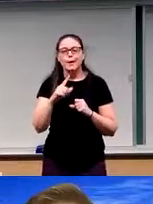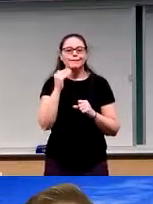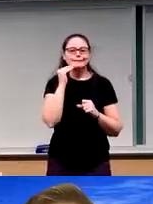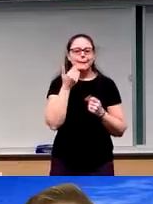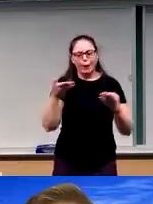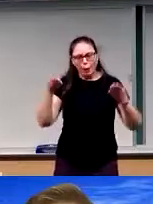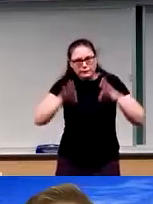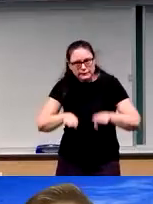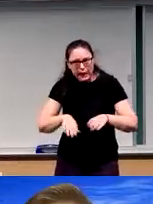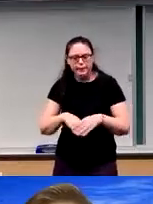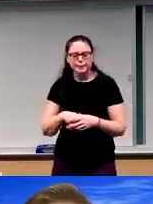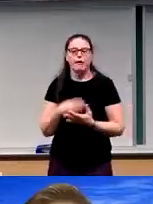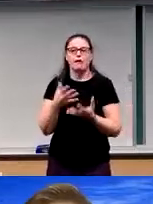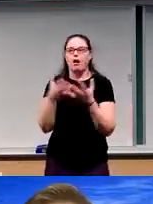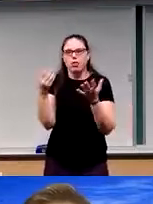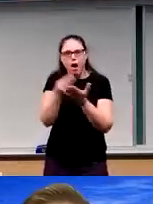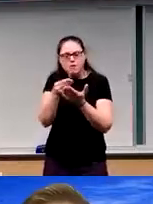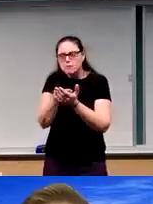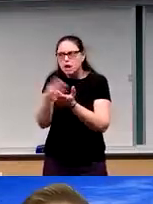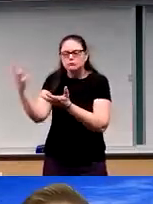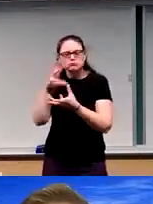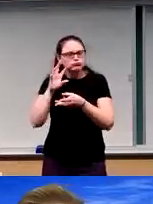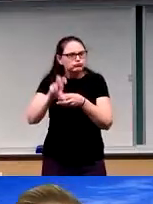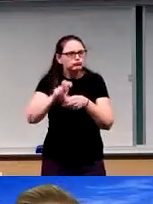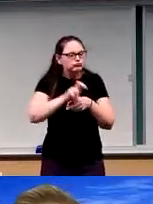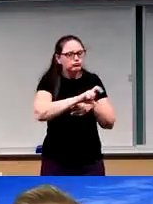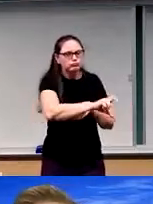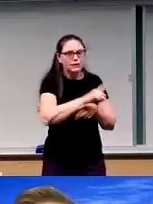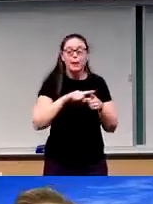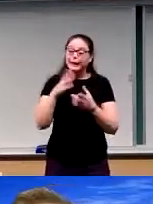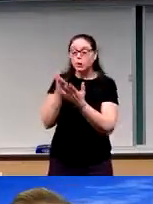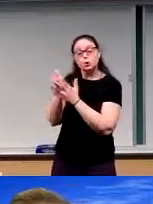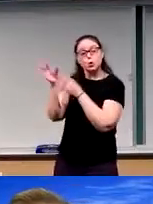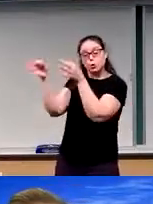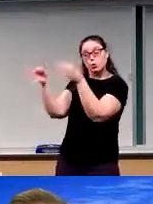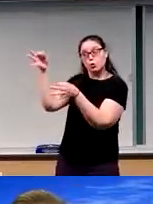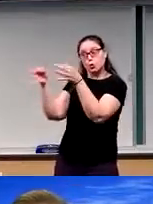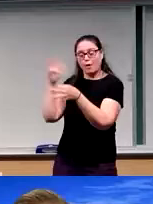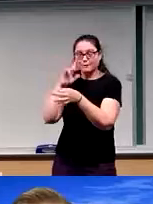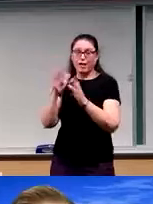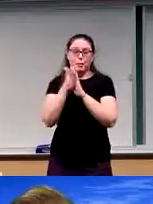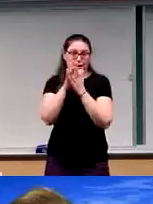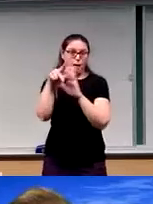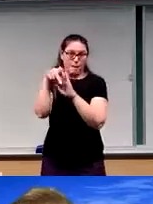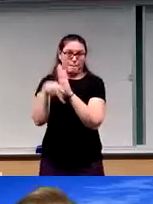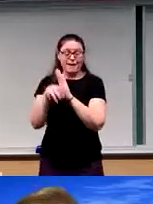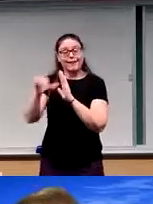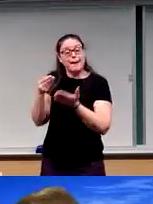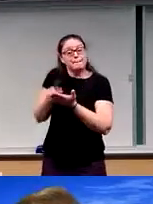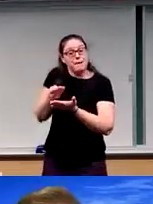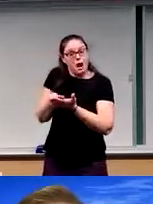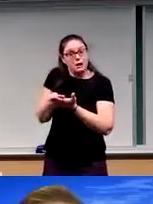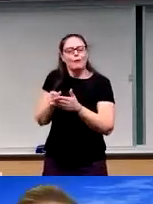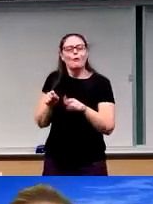which brought in a lot of money. And that was, even though it was through the courts, that was essentially a policy. And then that money is also